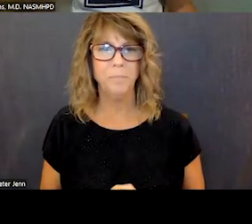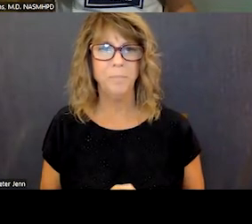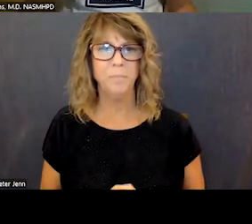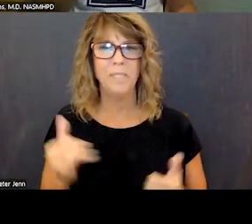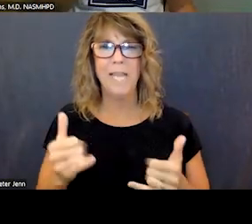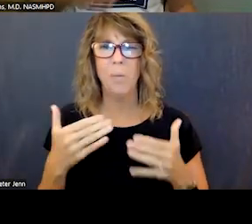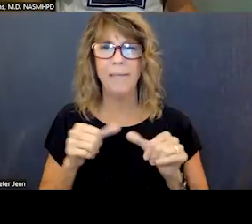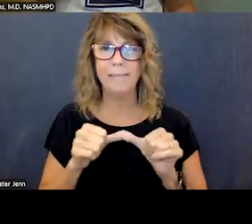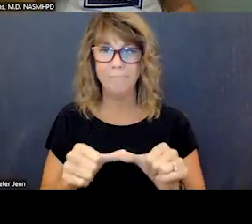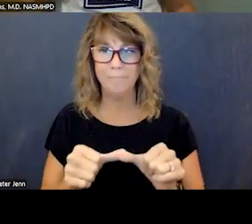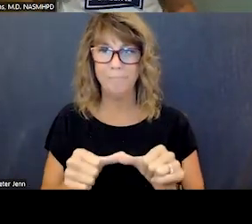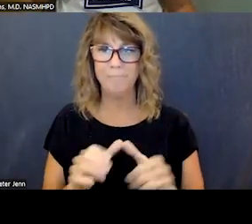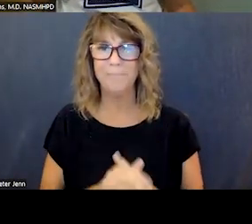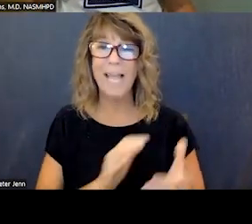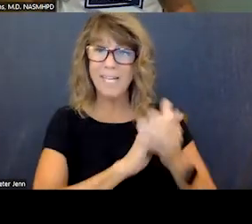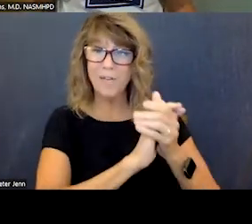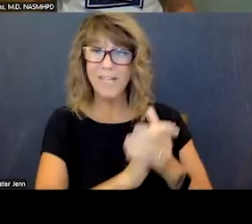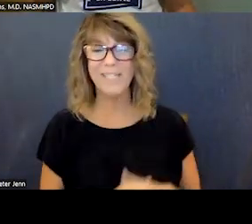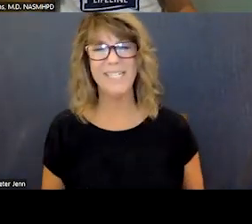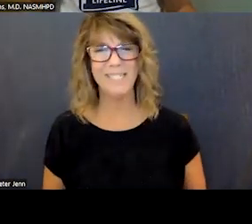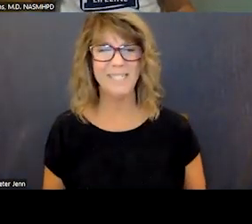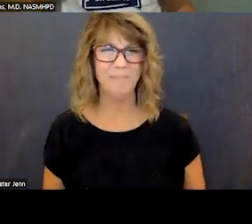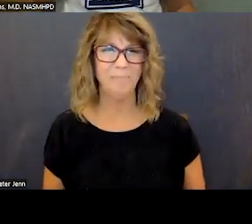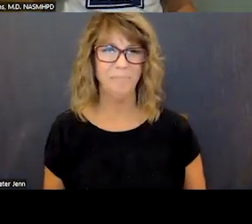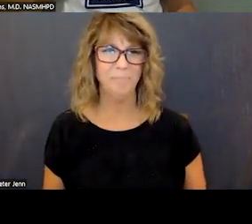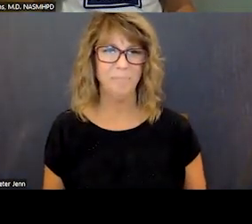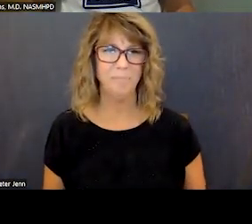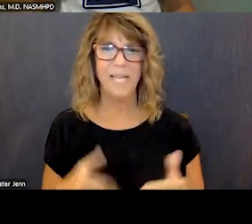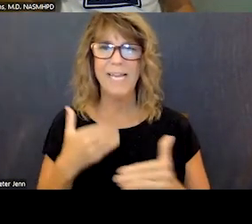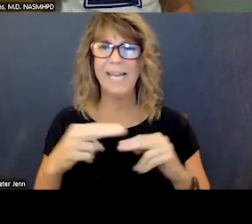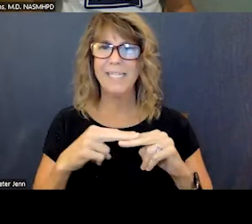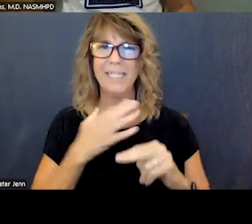ahead, and congratulations. Next slide, please.